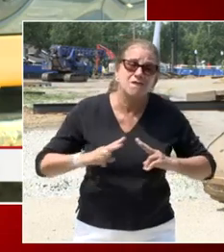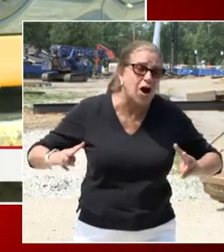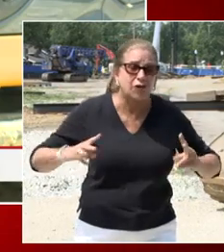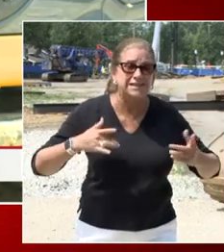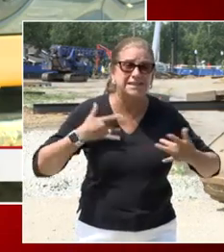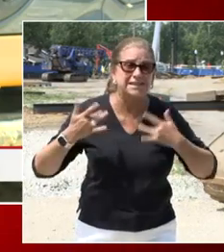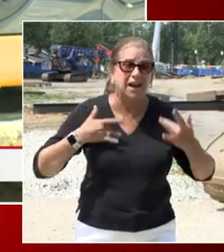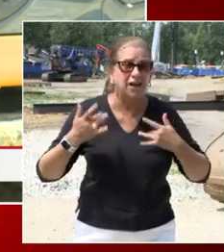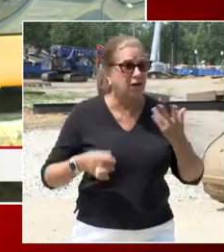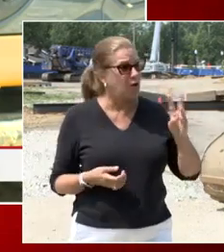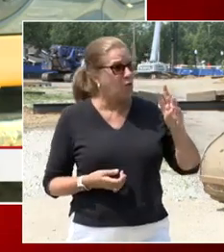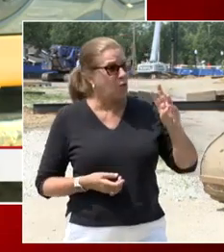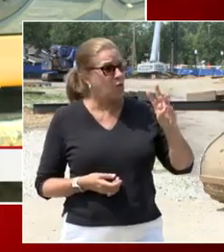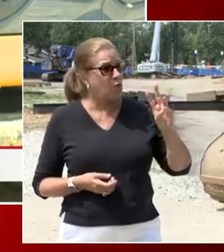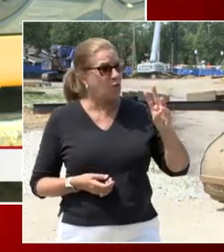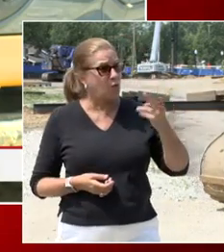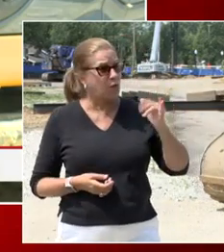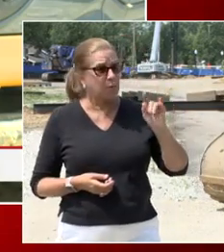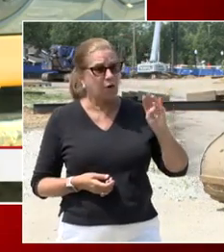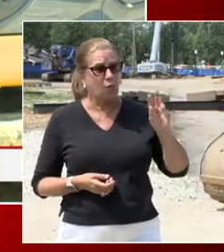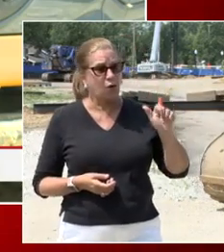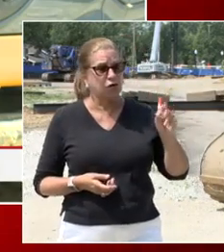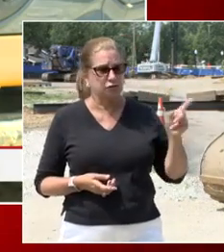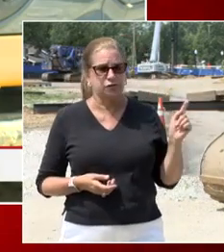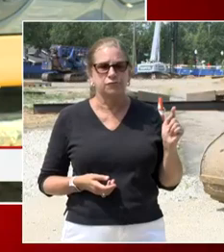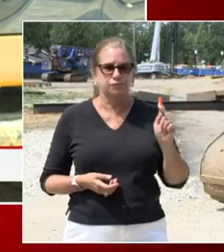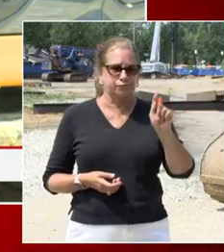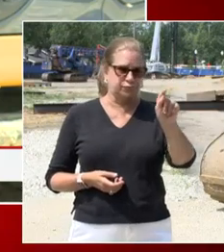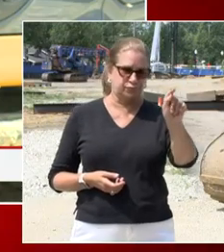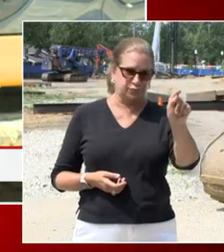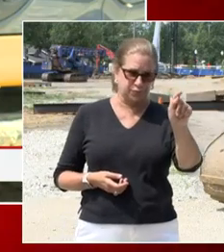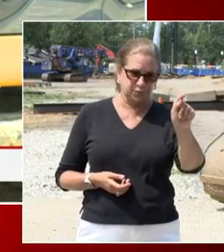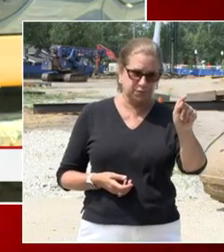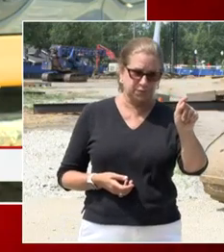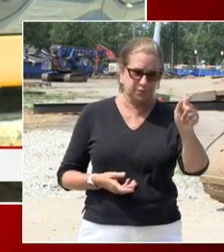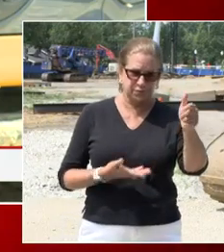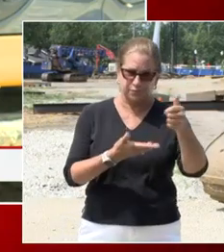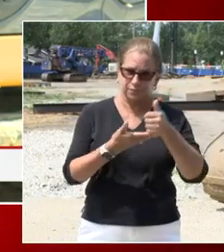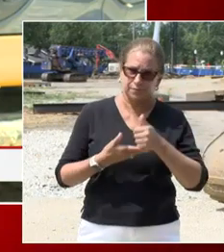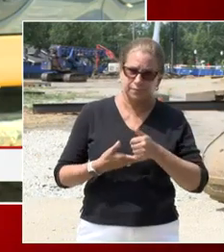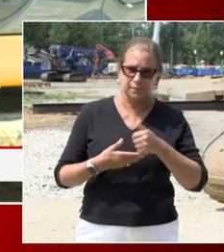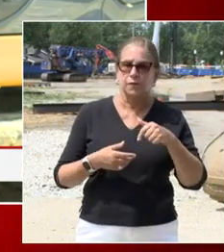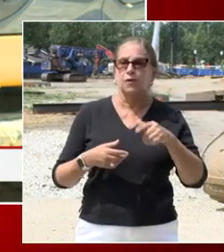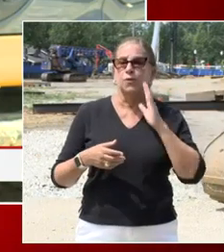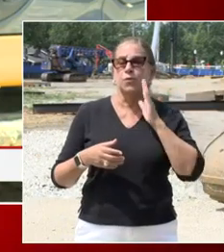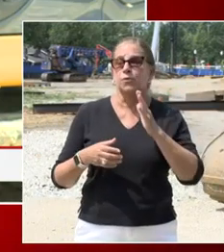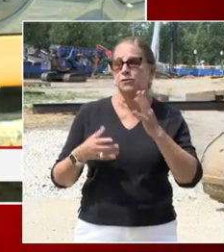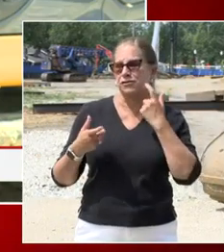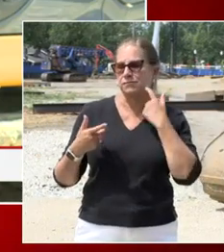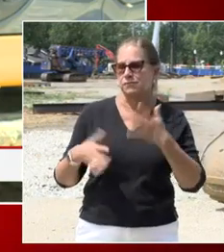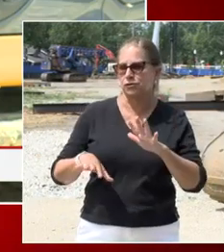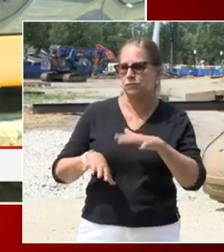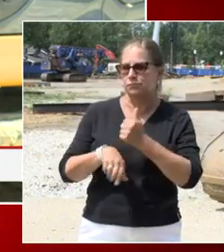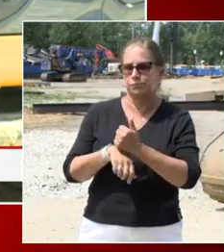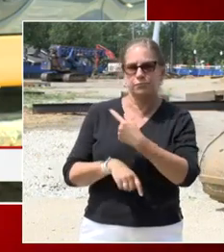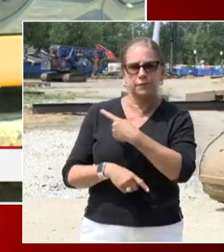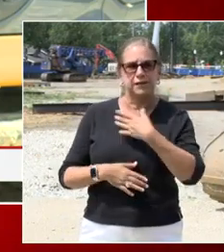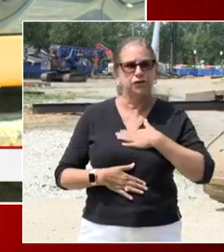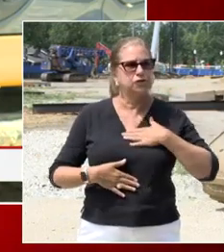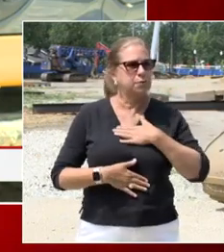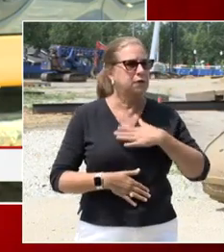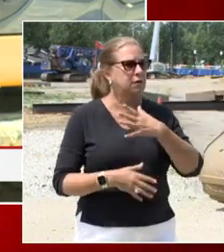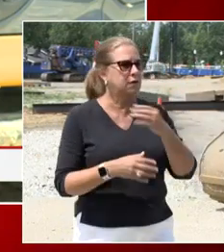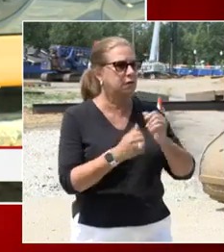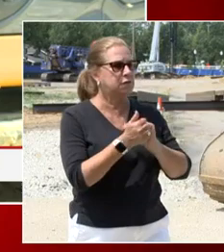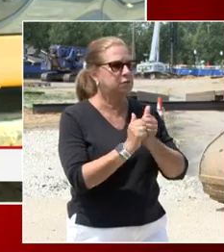in addition to the entertainment and sports arena that we built here in the heart of Ward 8, in addition to